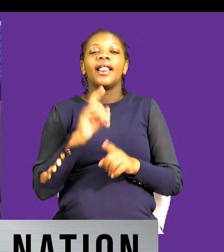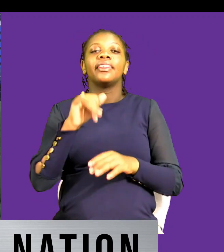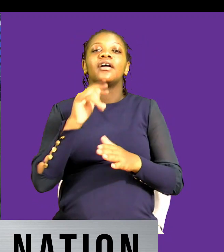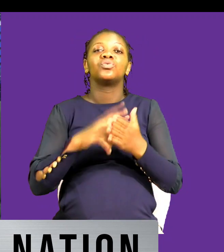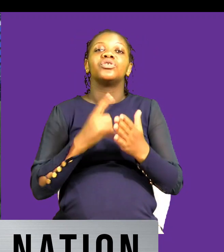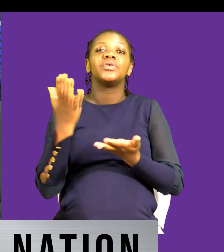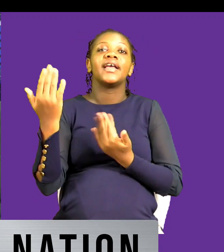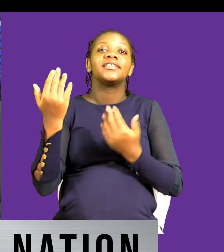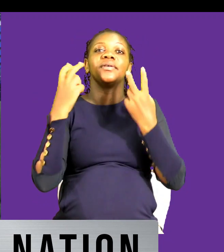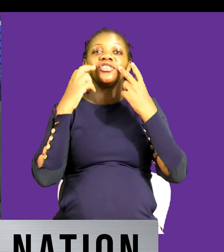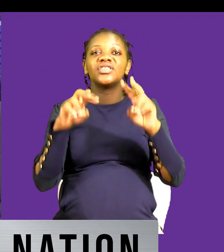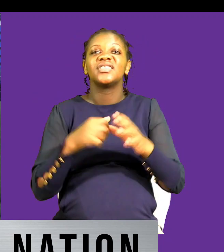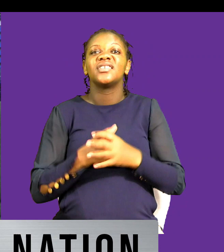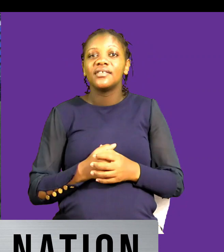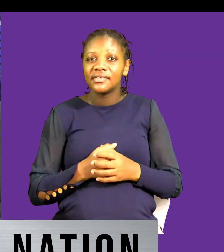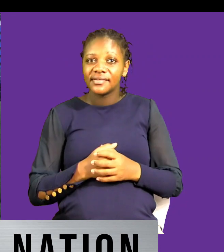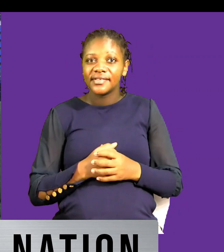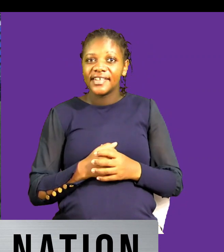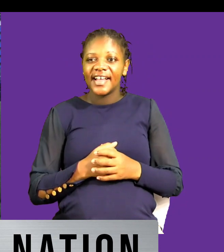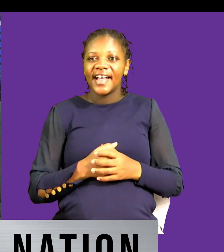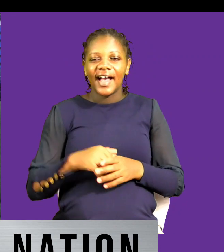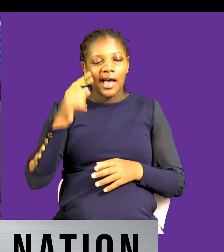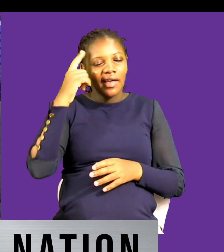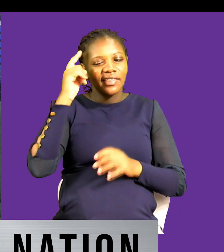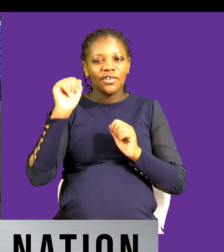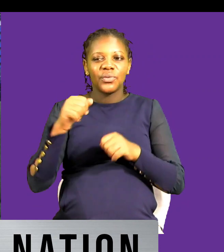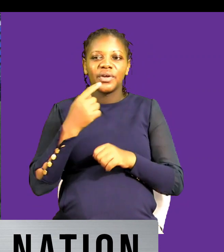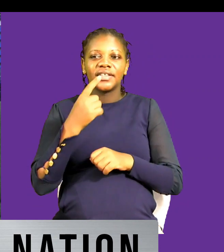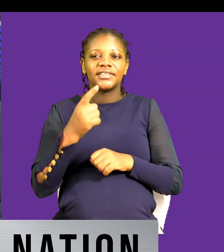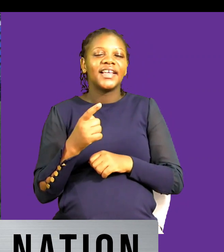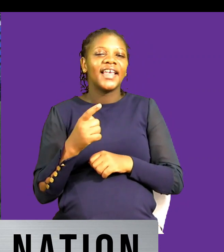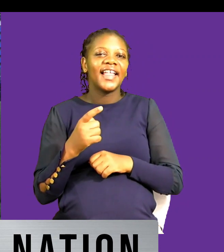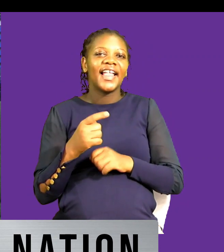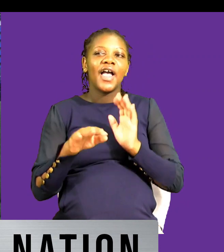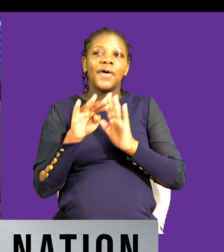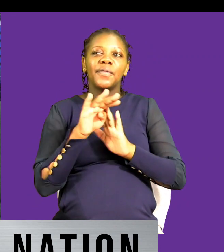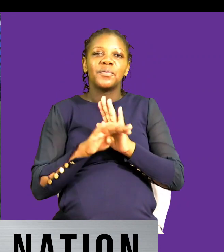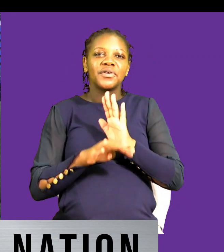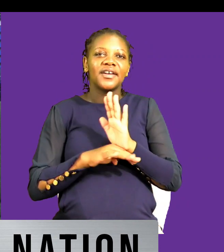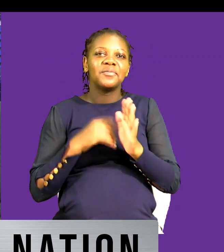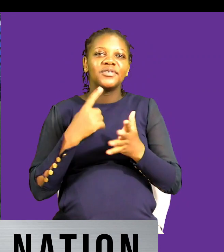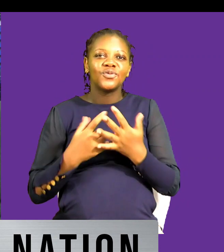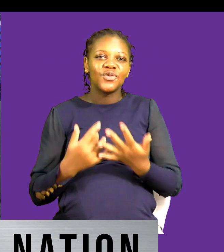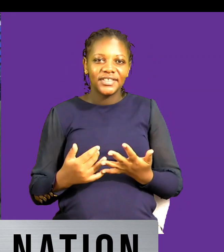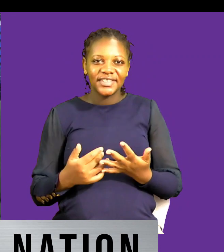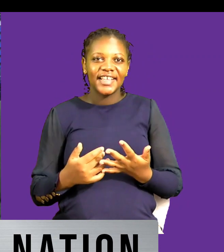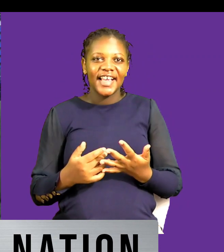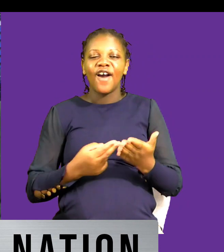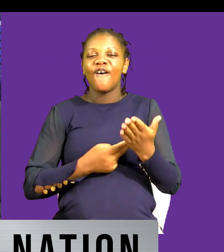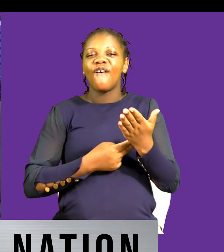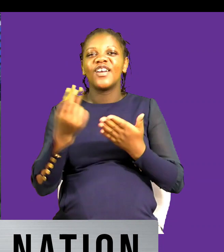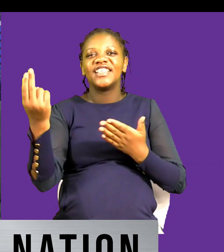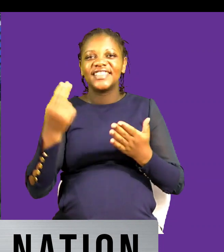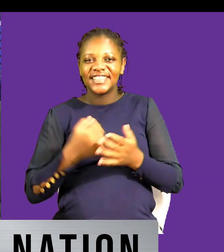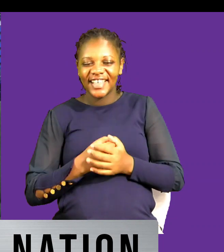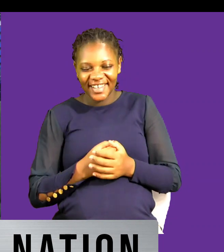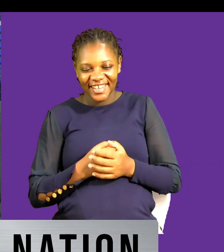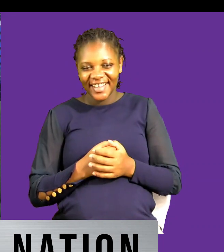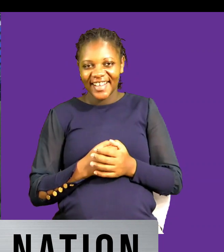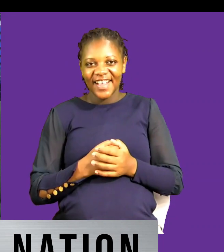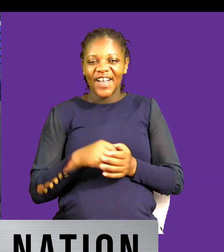I think we should call this show today the genuine marks of a political champion. Agreed? Yeah, I think that should be the Nicholas Oyo,